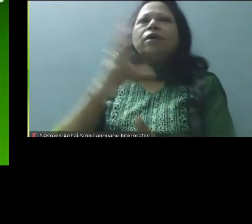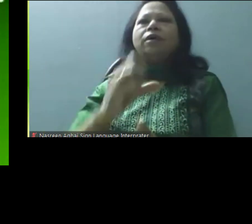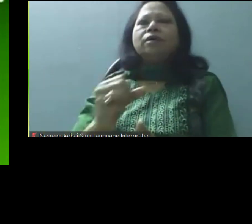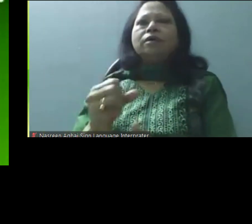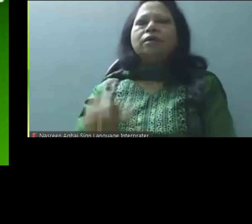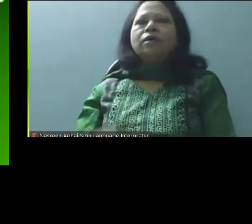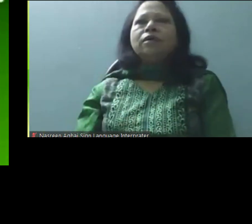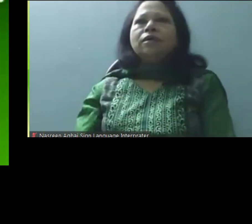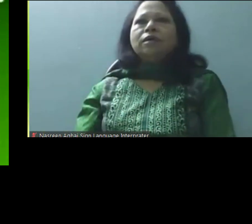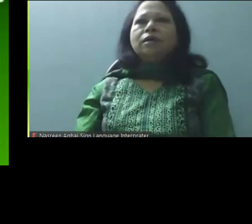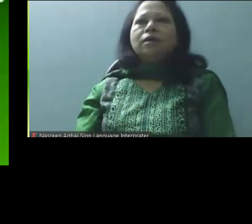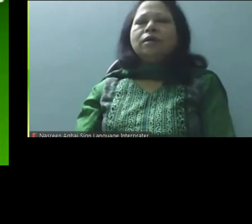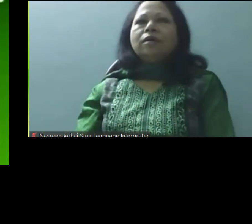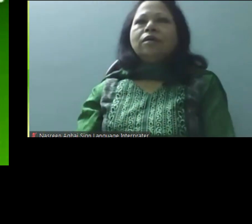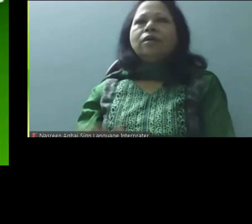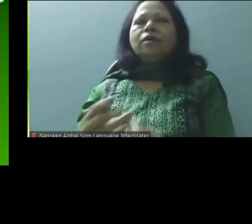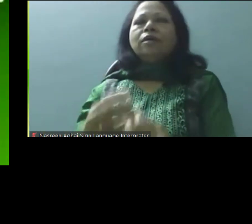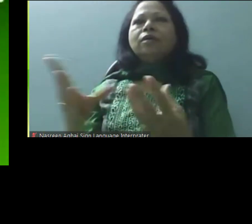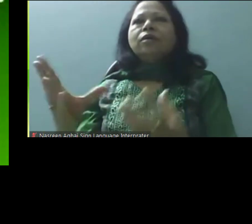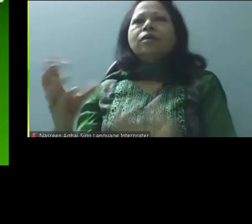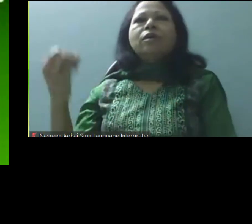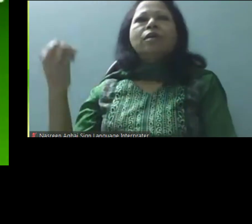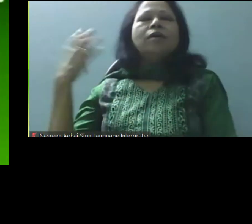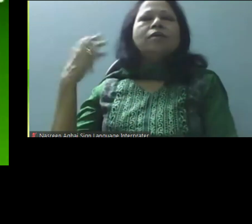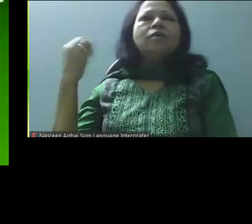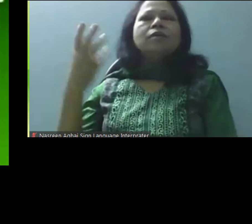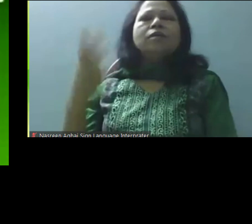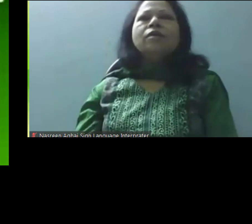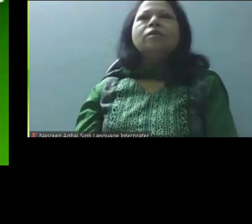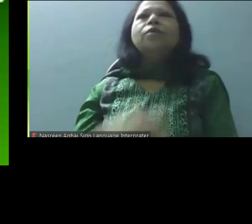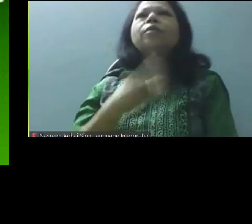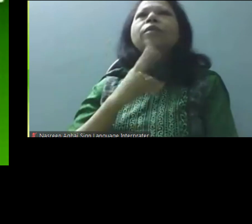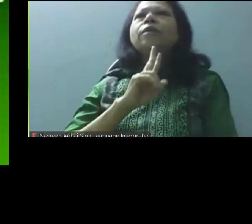to open the sound for people who want to speak?